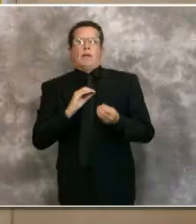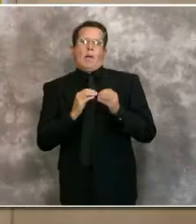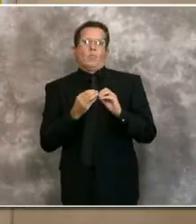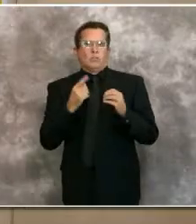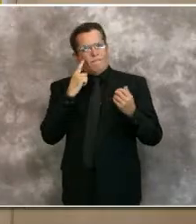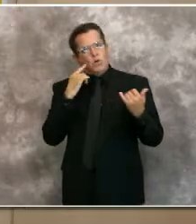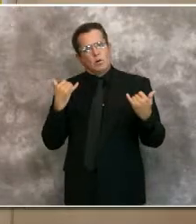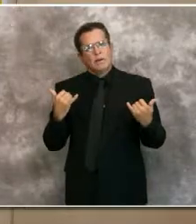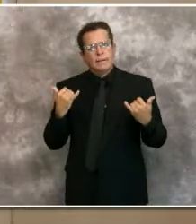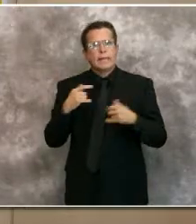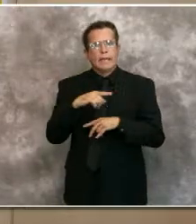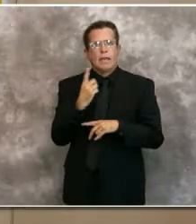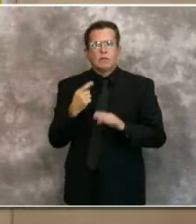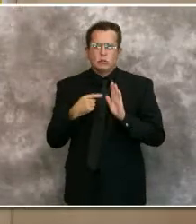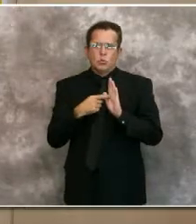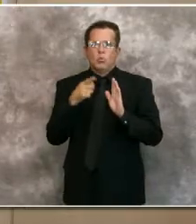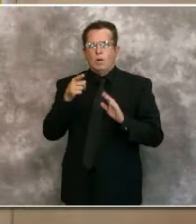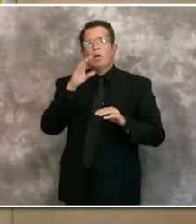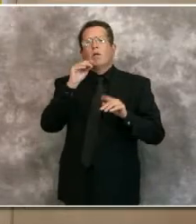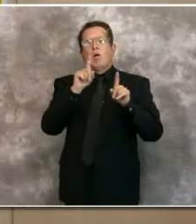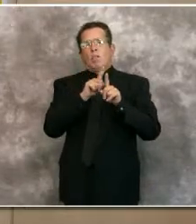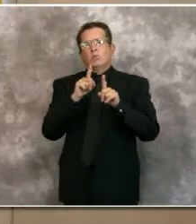So now I would like to share with you